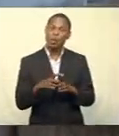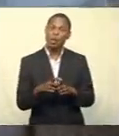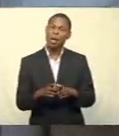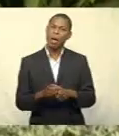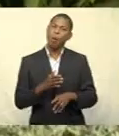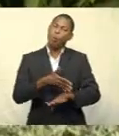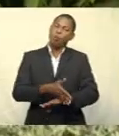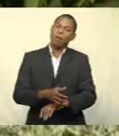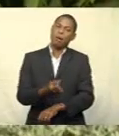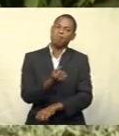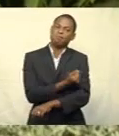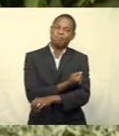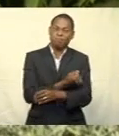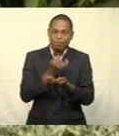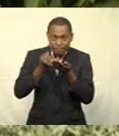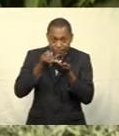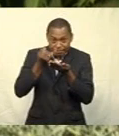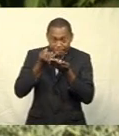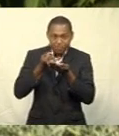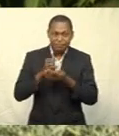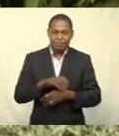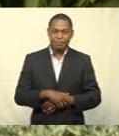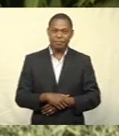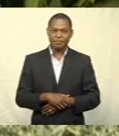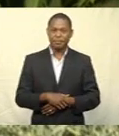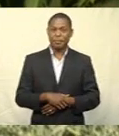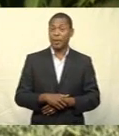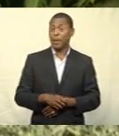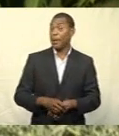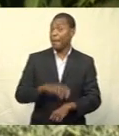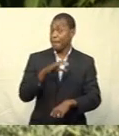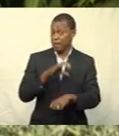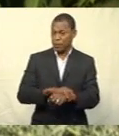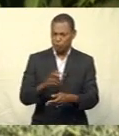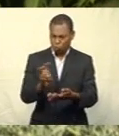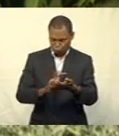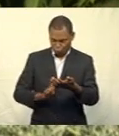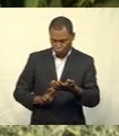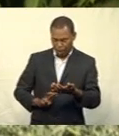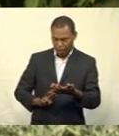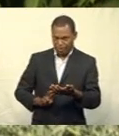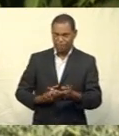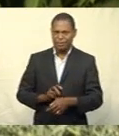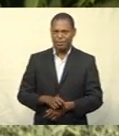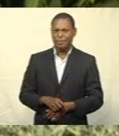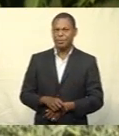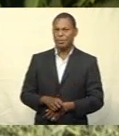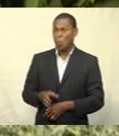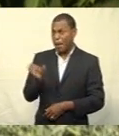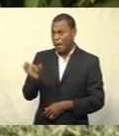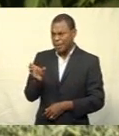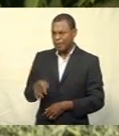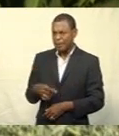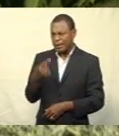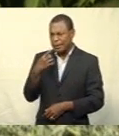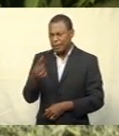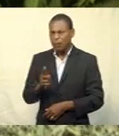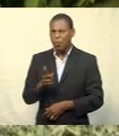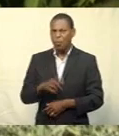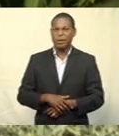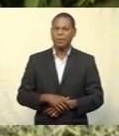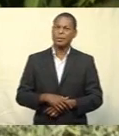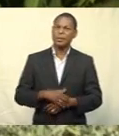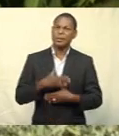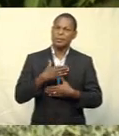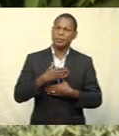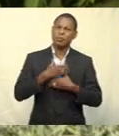on cocaine. During the interview, police read the post-mortem report to the accused. It stated the cause of death to be as asphyxiation due